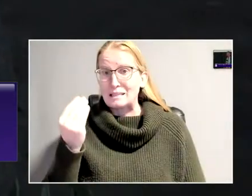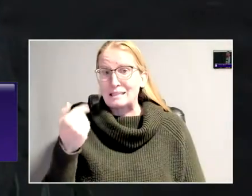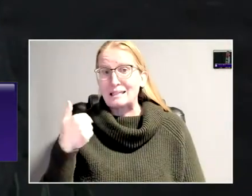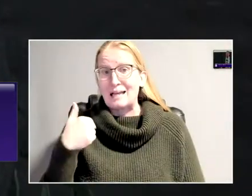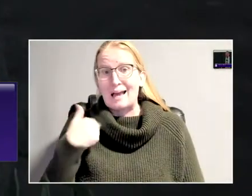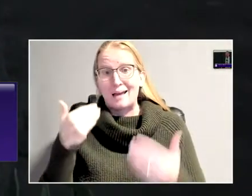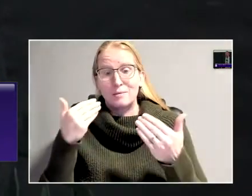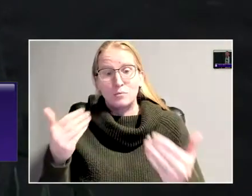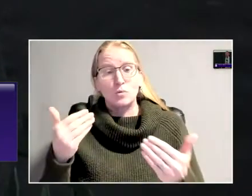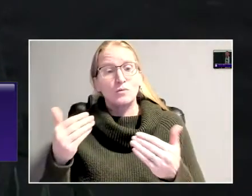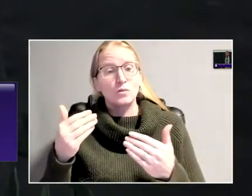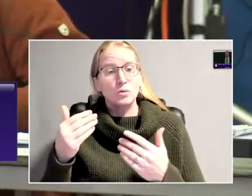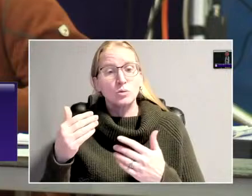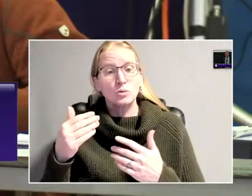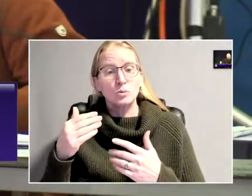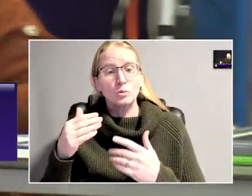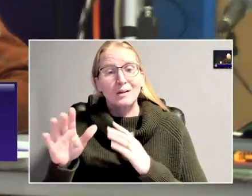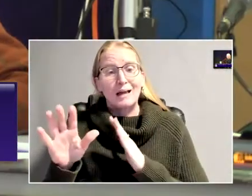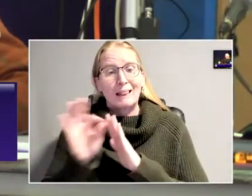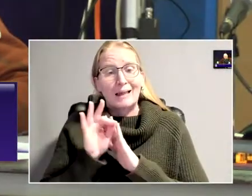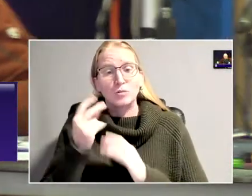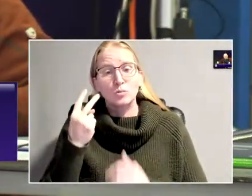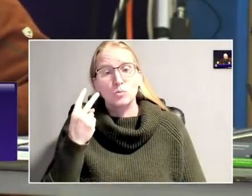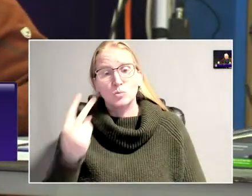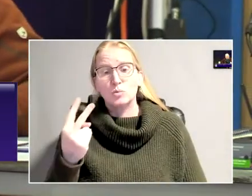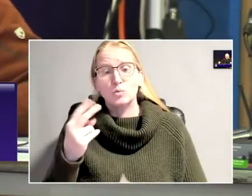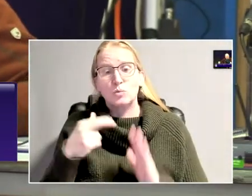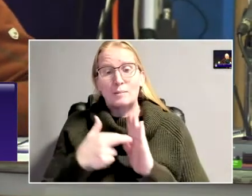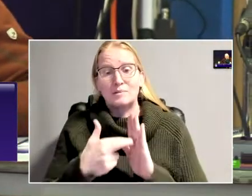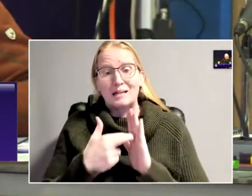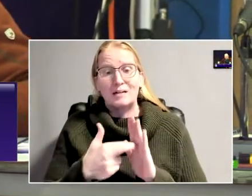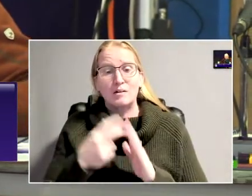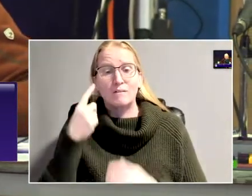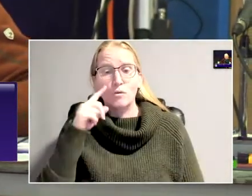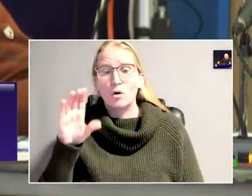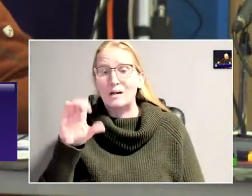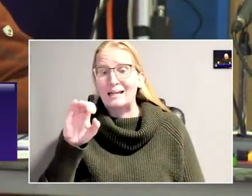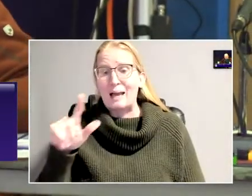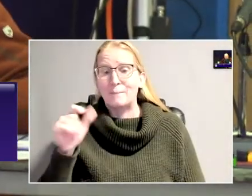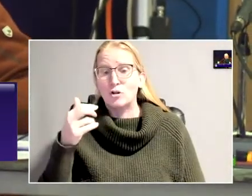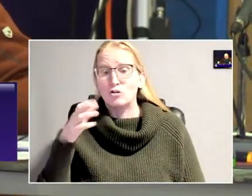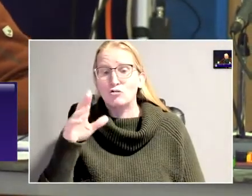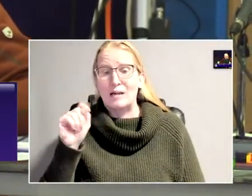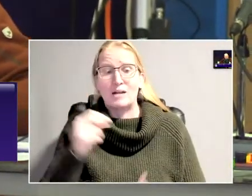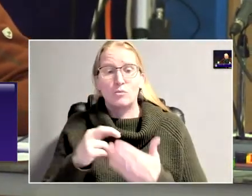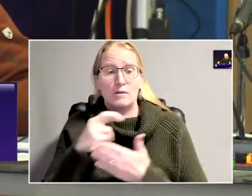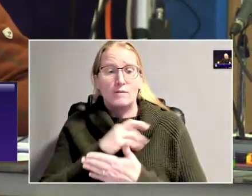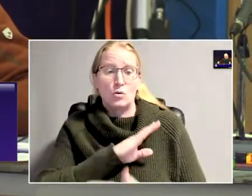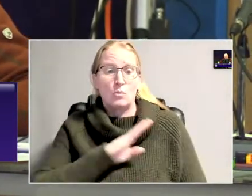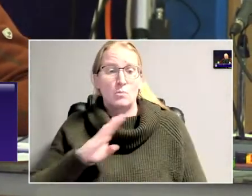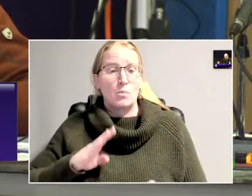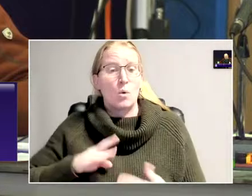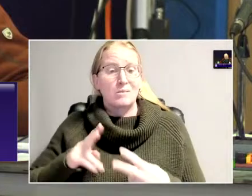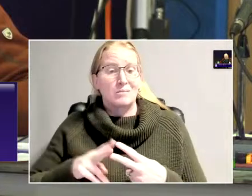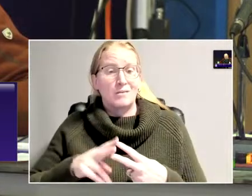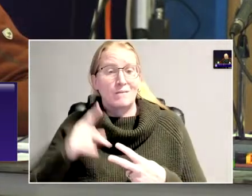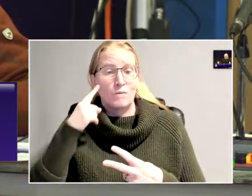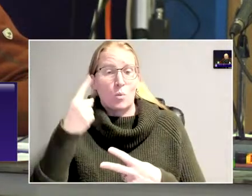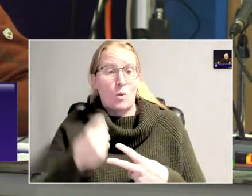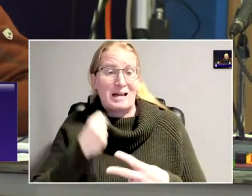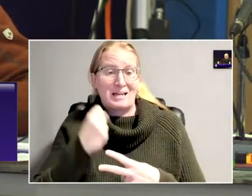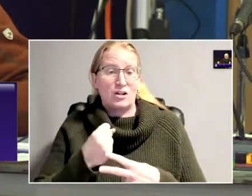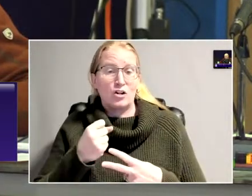representatives to serve on the capital Grand France review board for a term of one year until the 2025